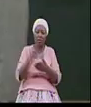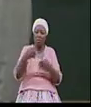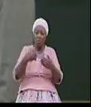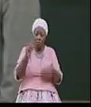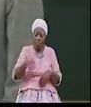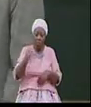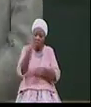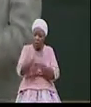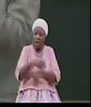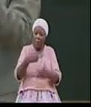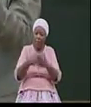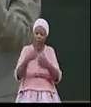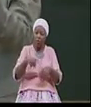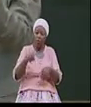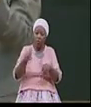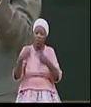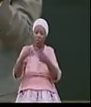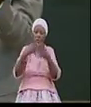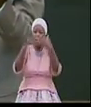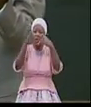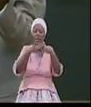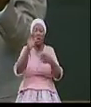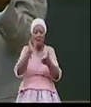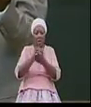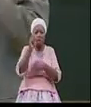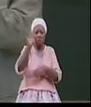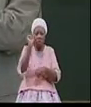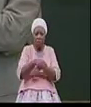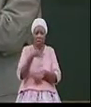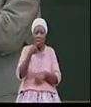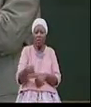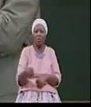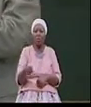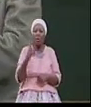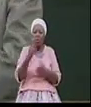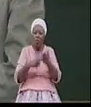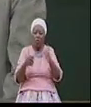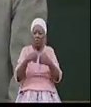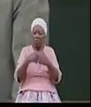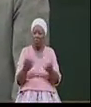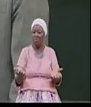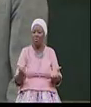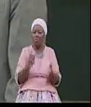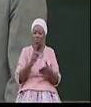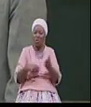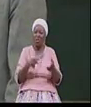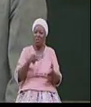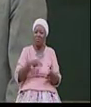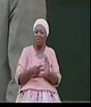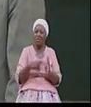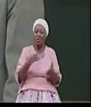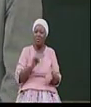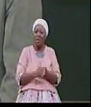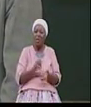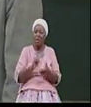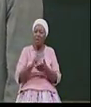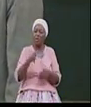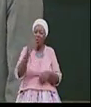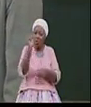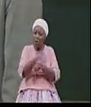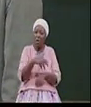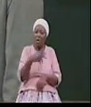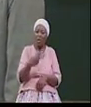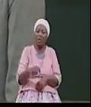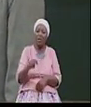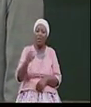that one conquers you. What's the use? To conquer Midianites and that internal thing